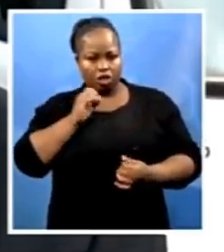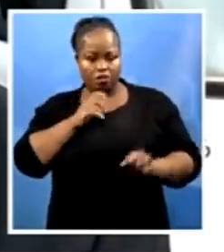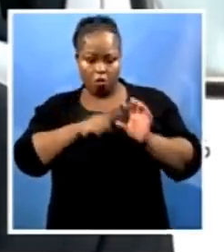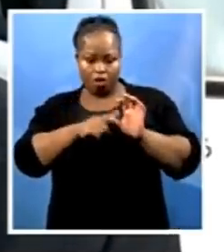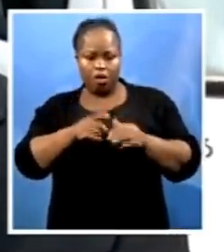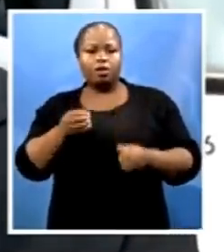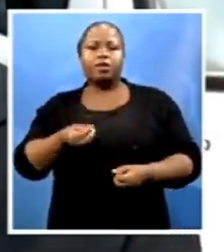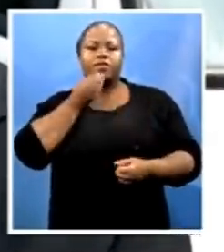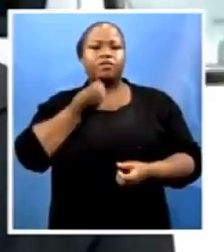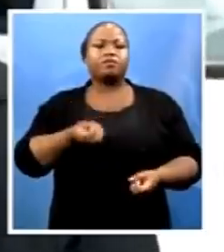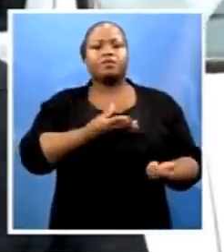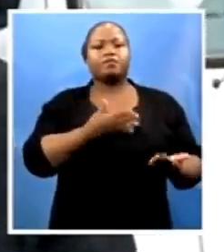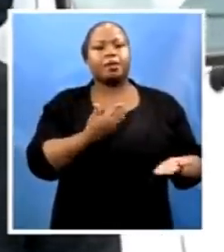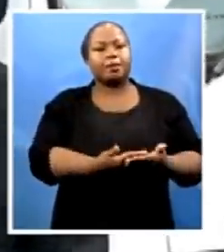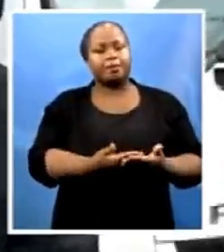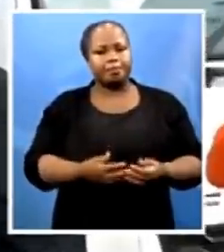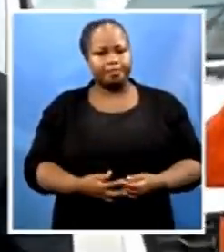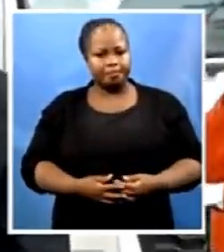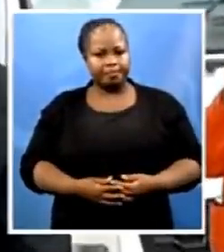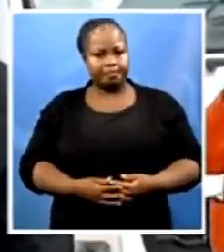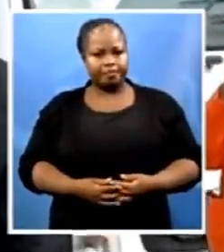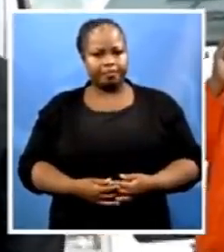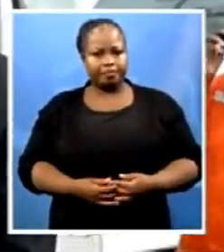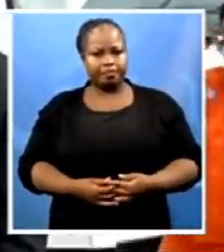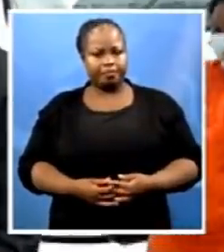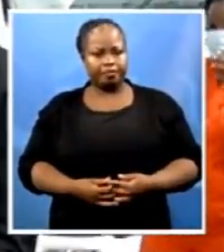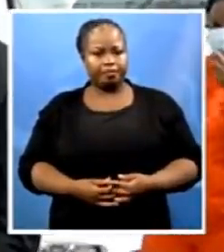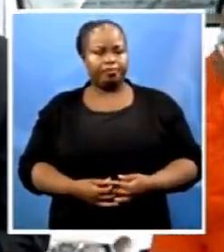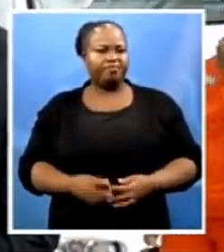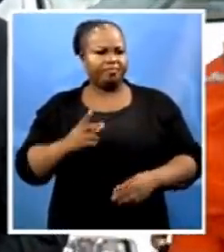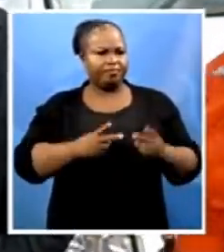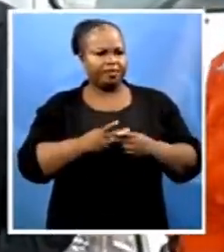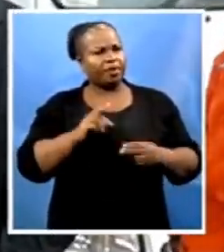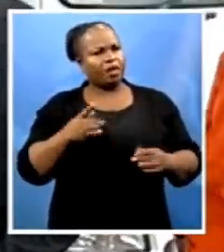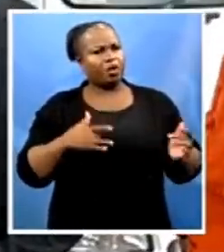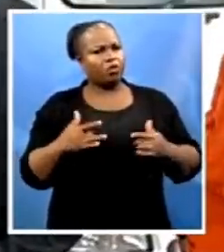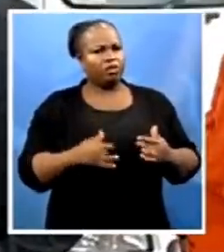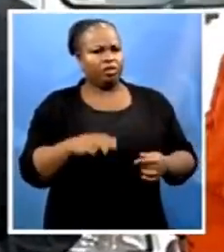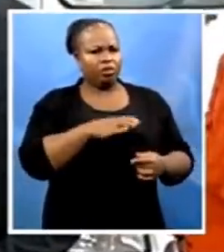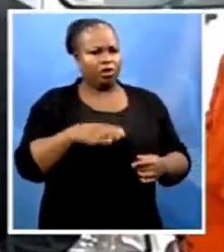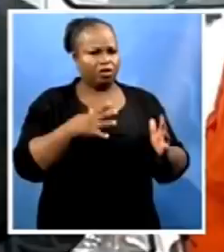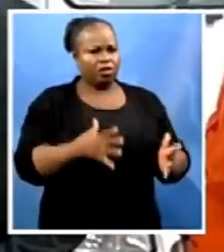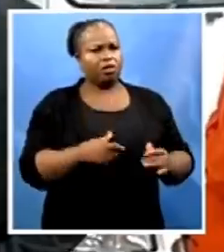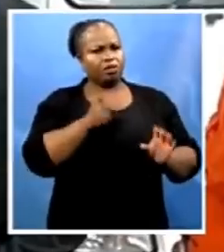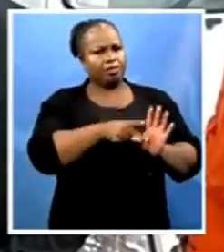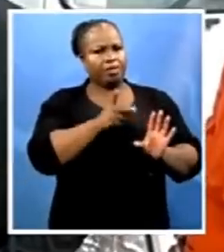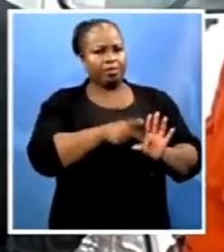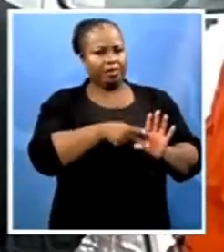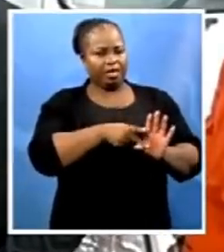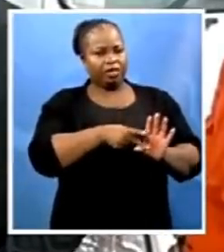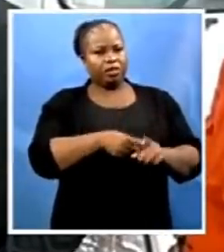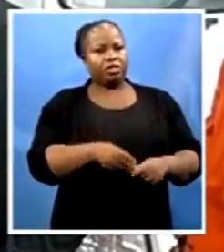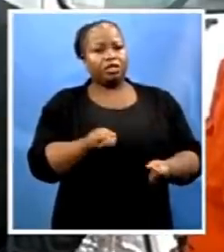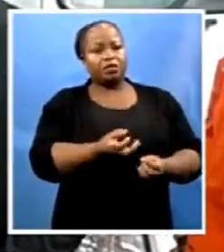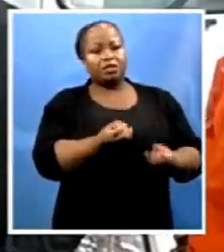households. There's also a concern that councillors are also participating in distributing food and they end up taking